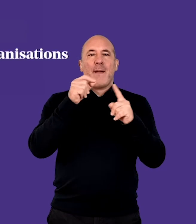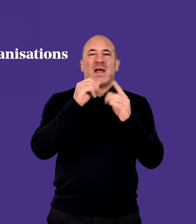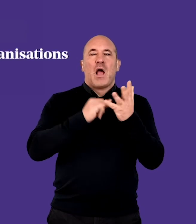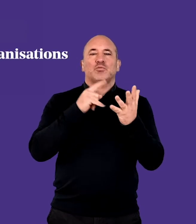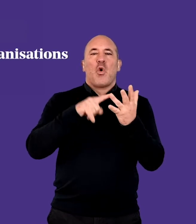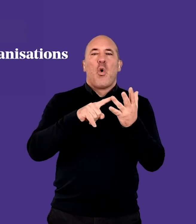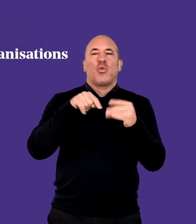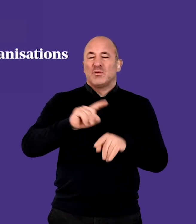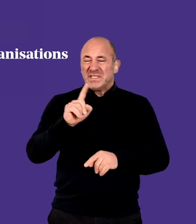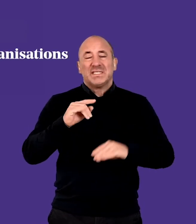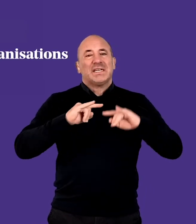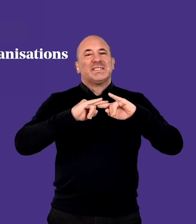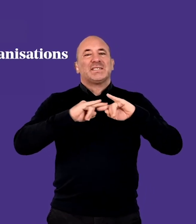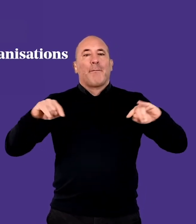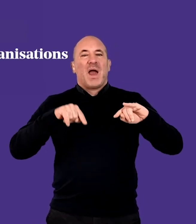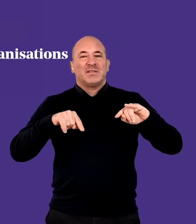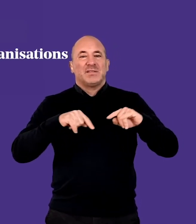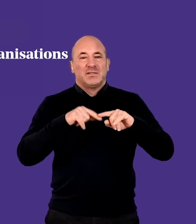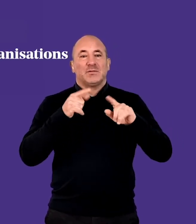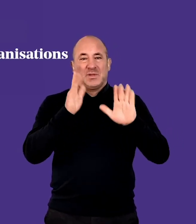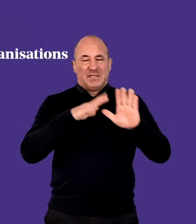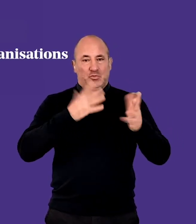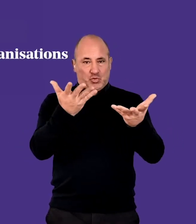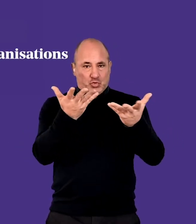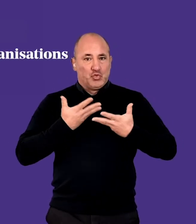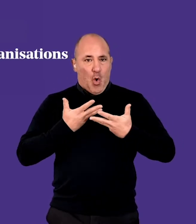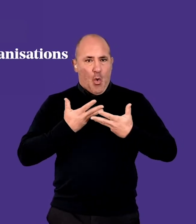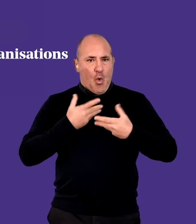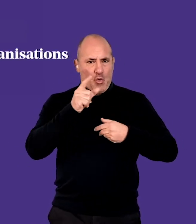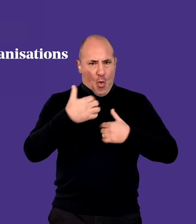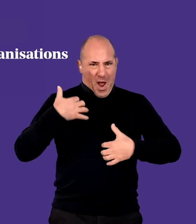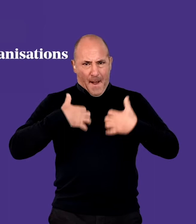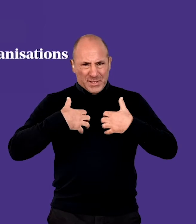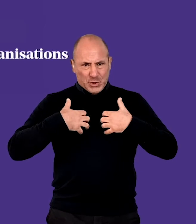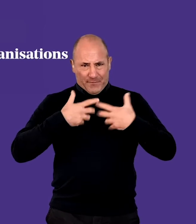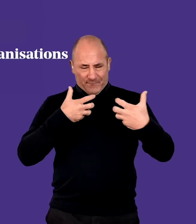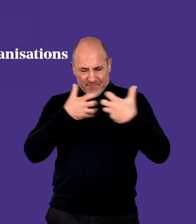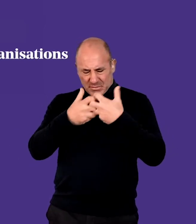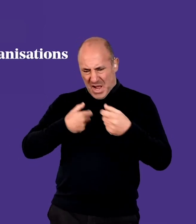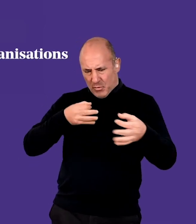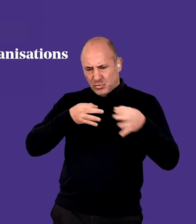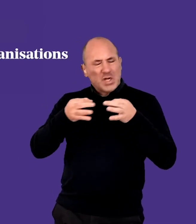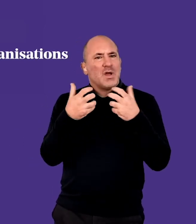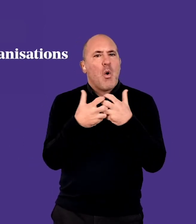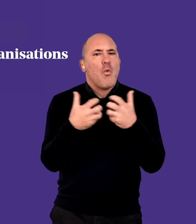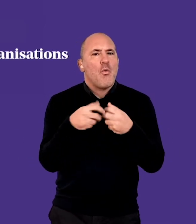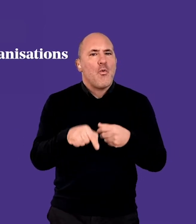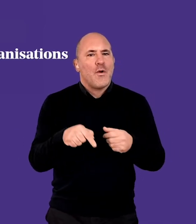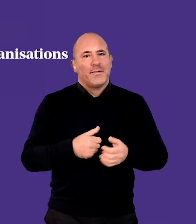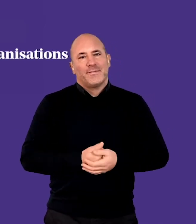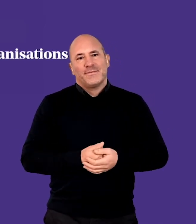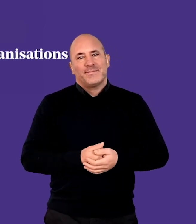The Activity Plan for Investment Principles Support Organisations is a template which requires you to demonstrate how your